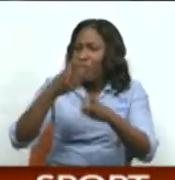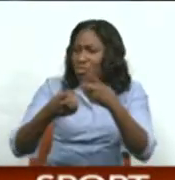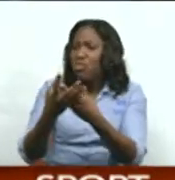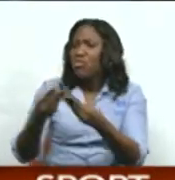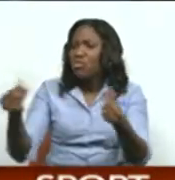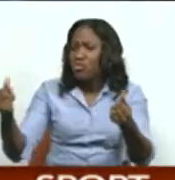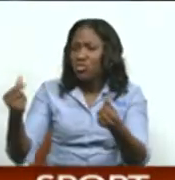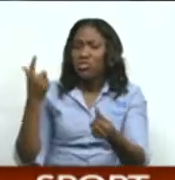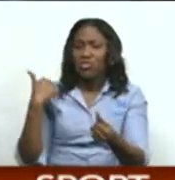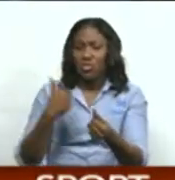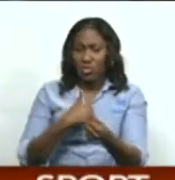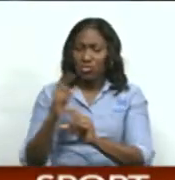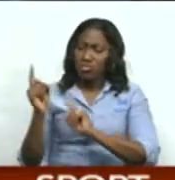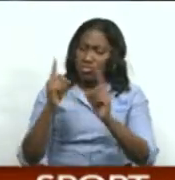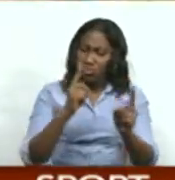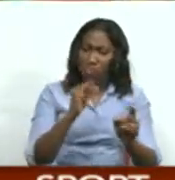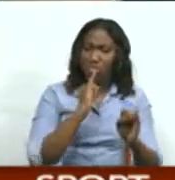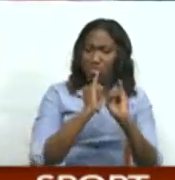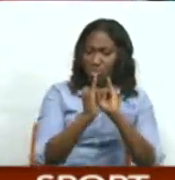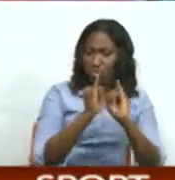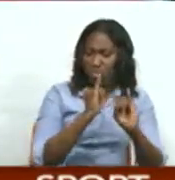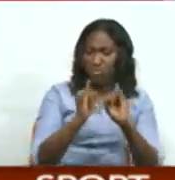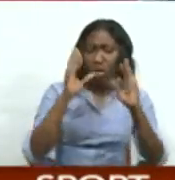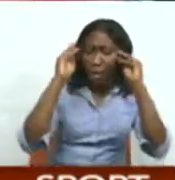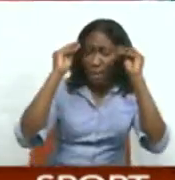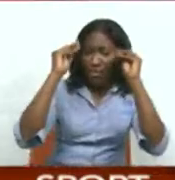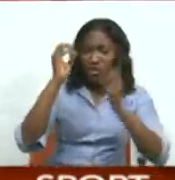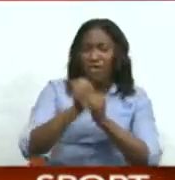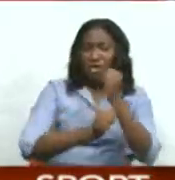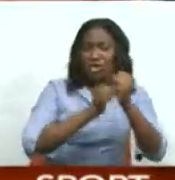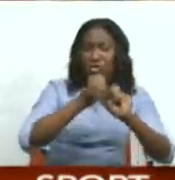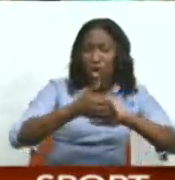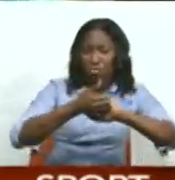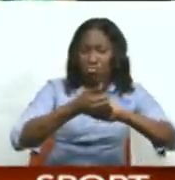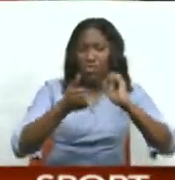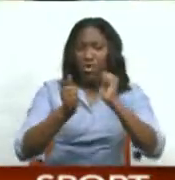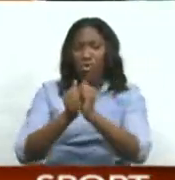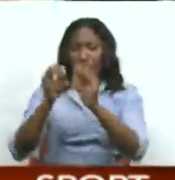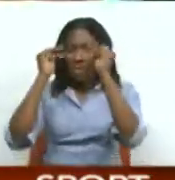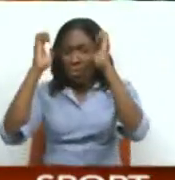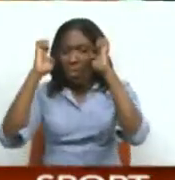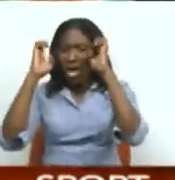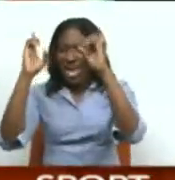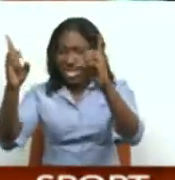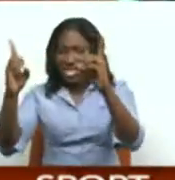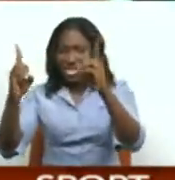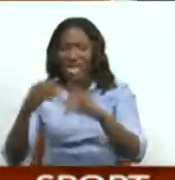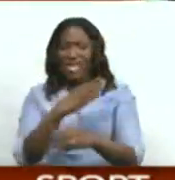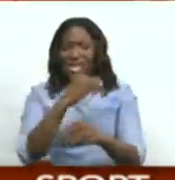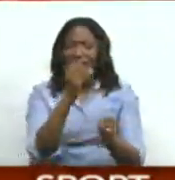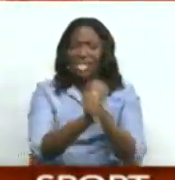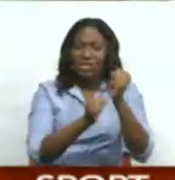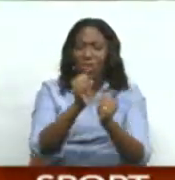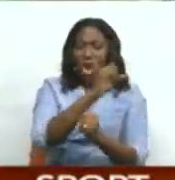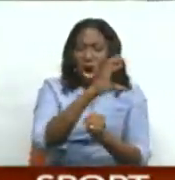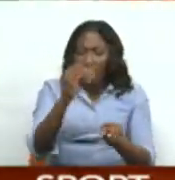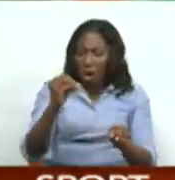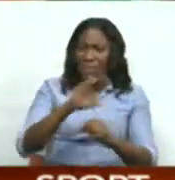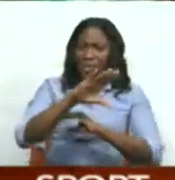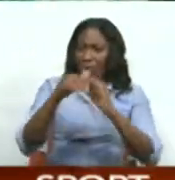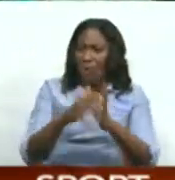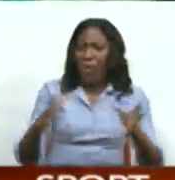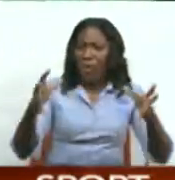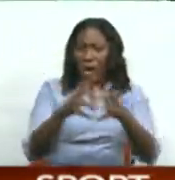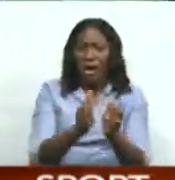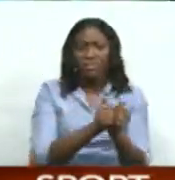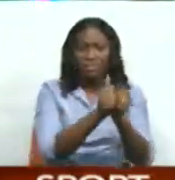in attendance and files this report. The Ministry of Sport, in collaboration with the Ministry of Education and the Sport Company, are all putting their hands on deck to build the